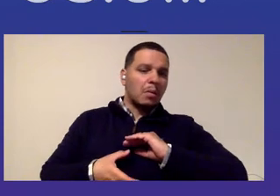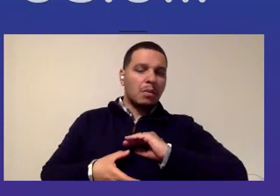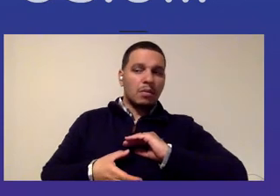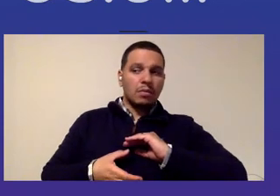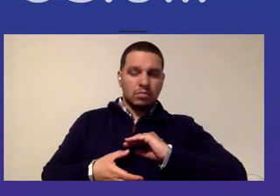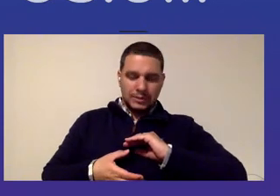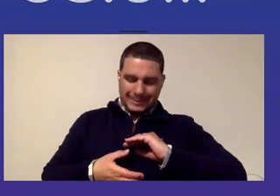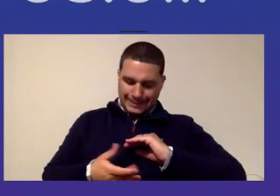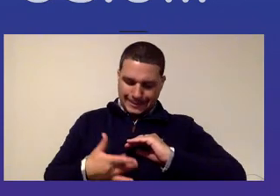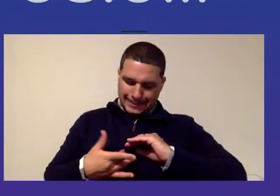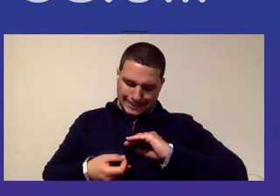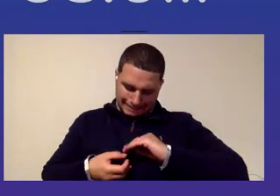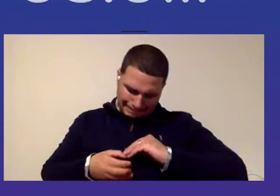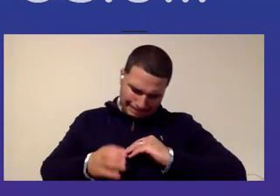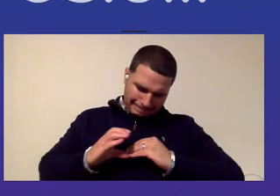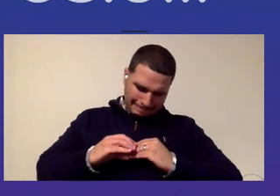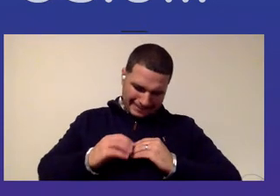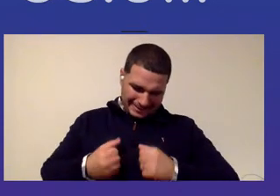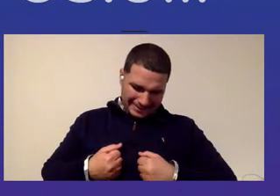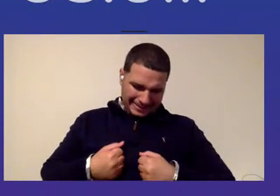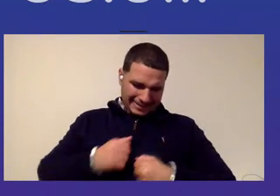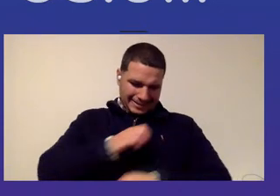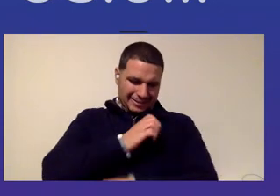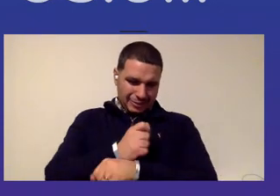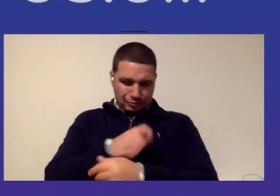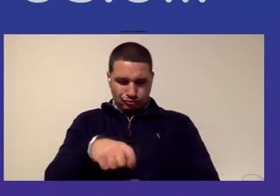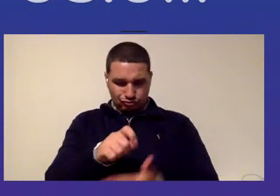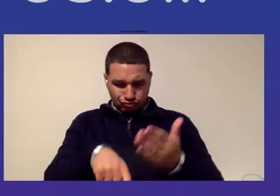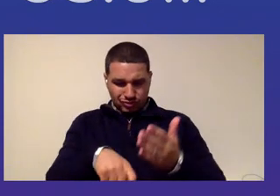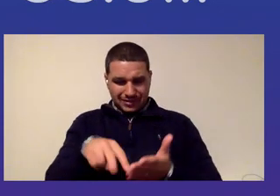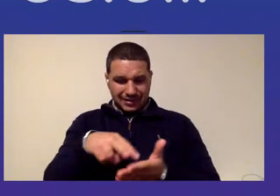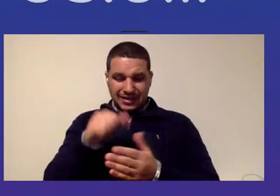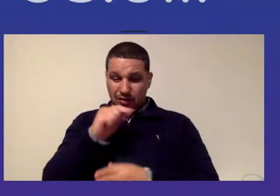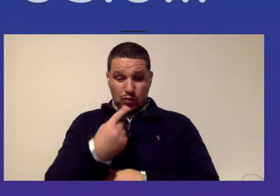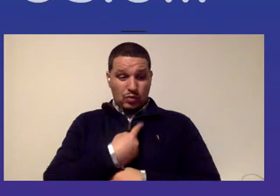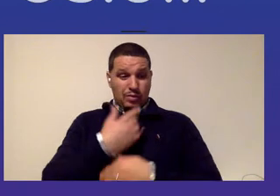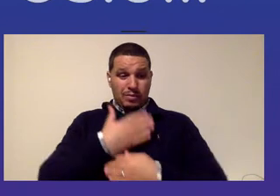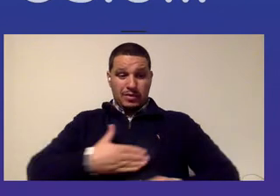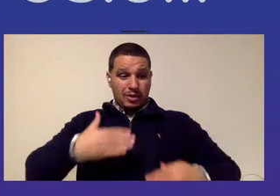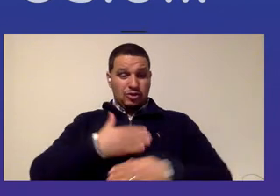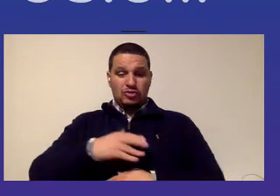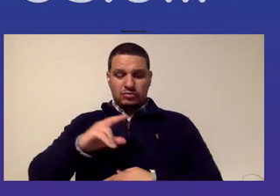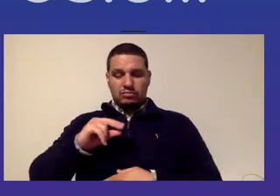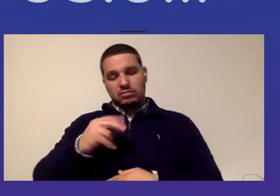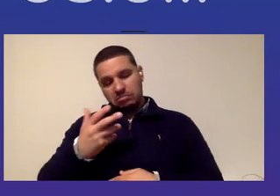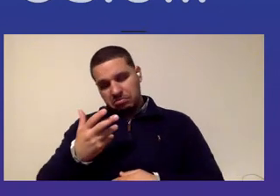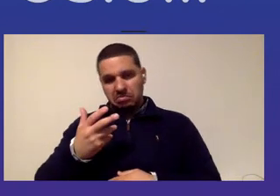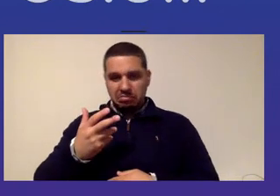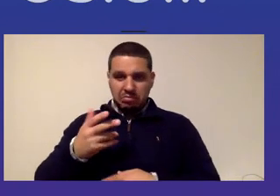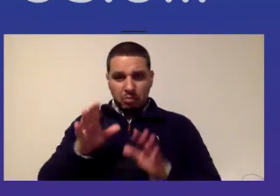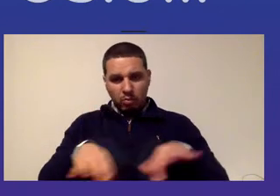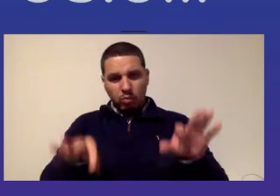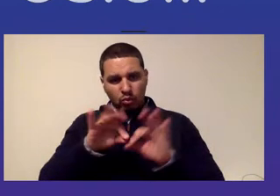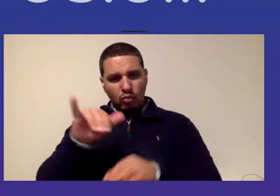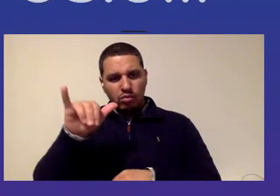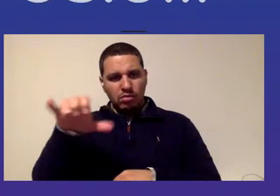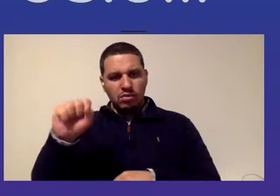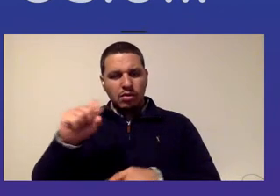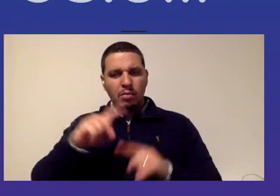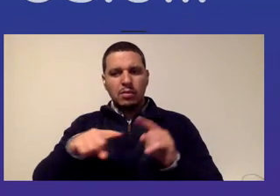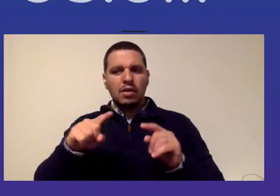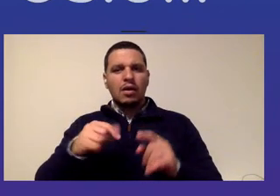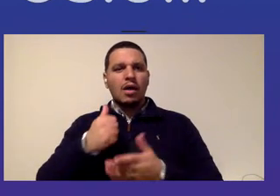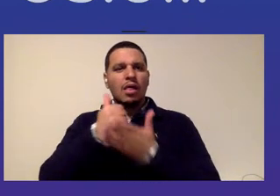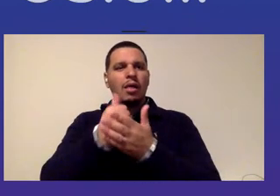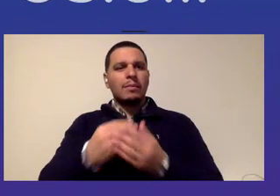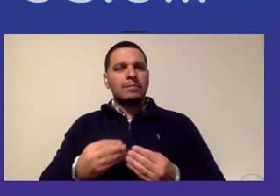to write and dance, not just for your own pleasure, although that is important, but to inspire other people